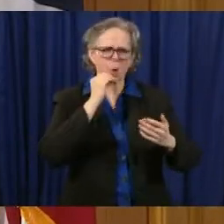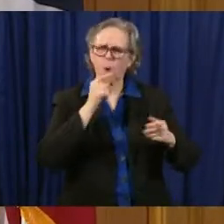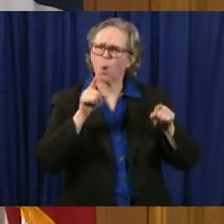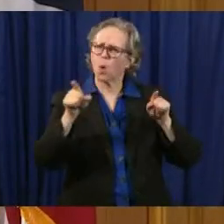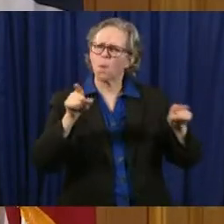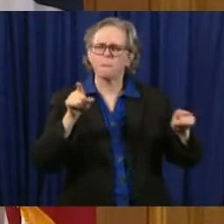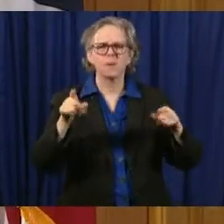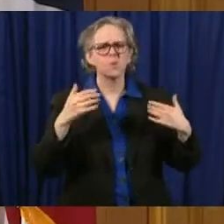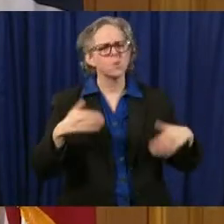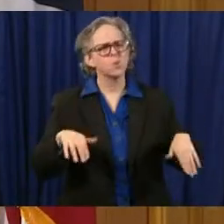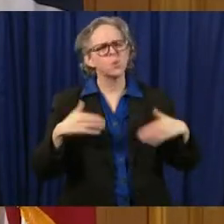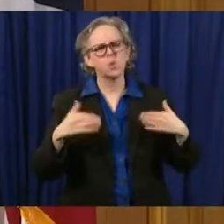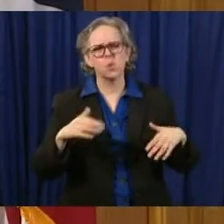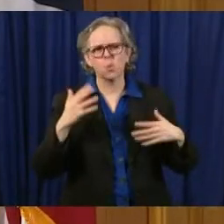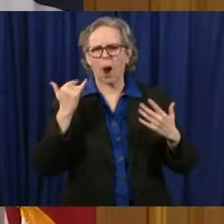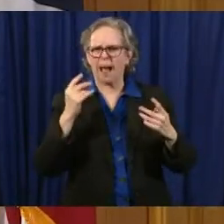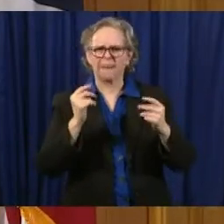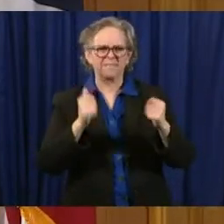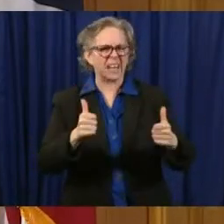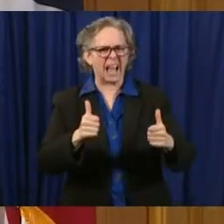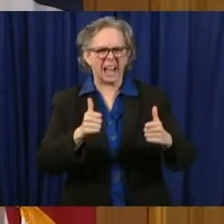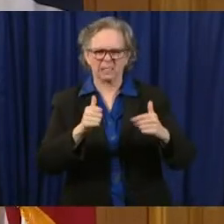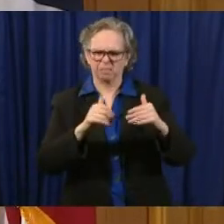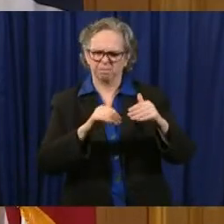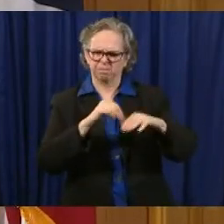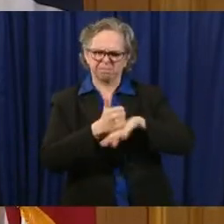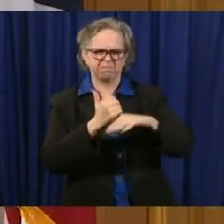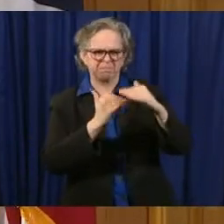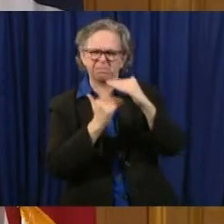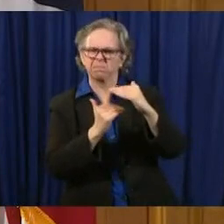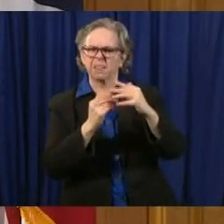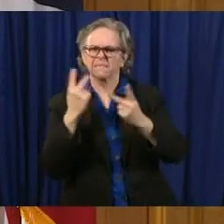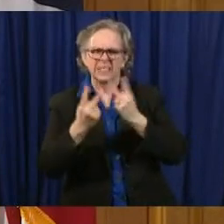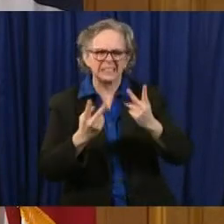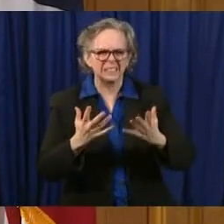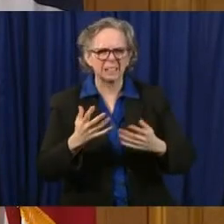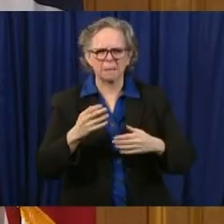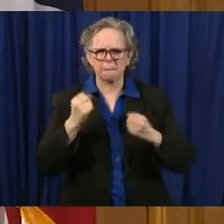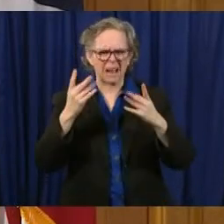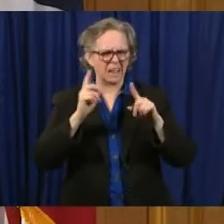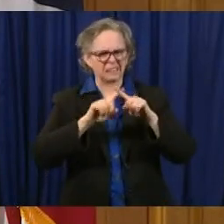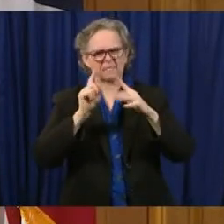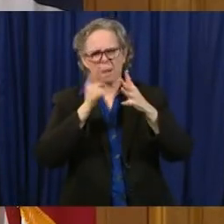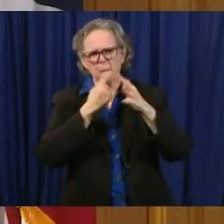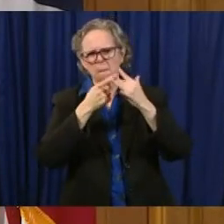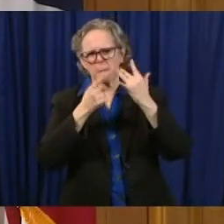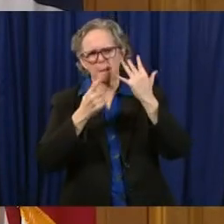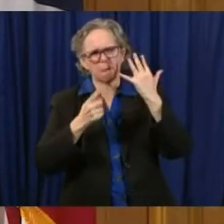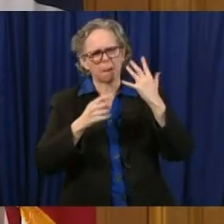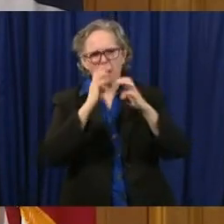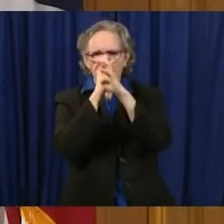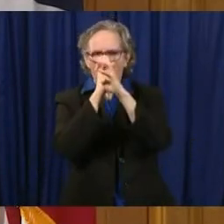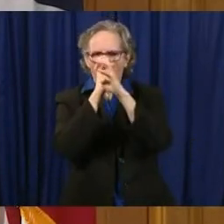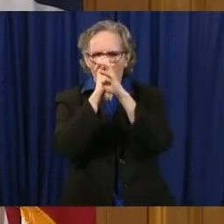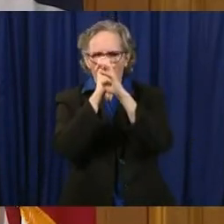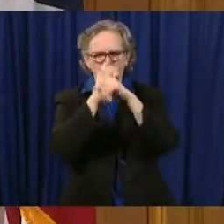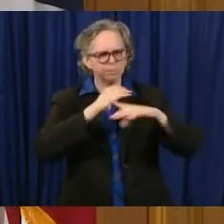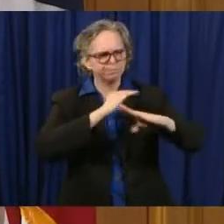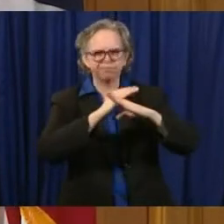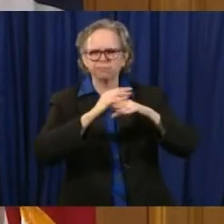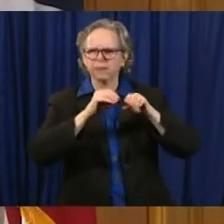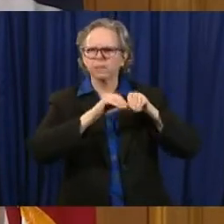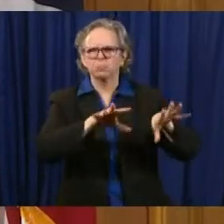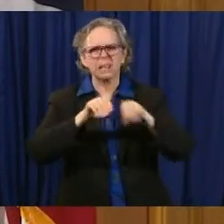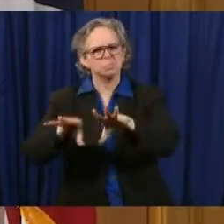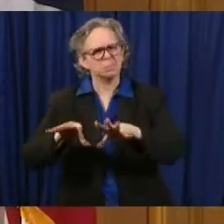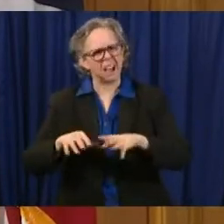why we restricted visitation. That's why we've done a lot of different things. But quite